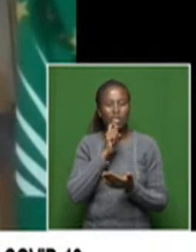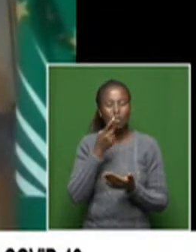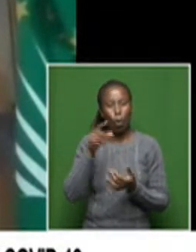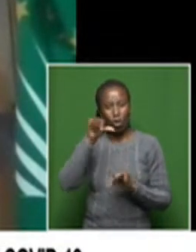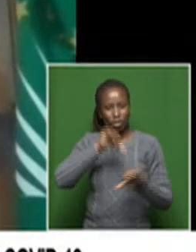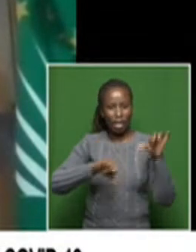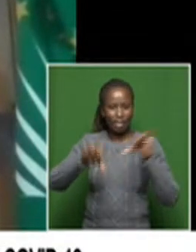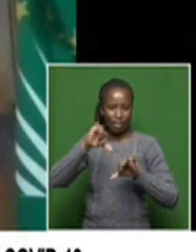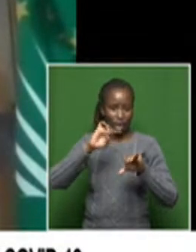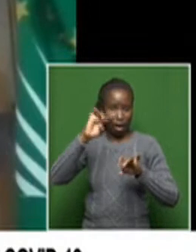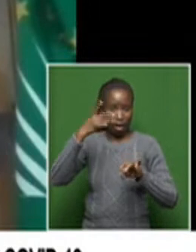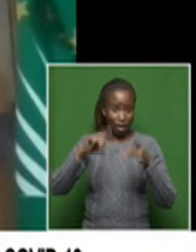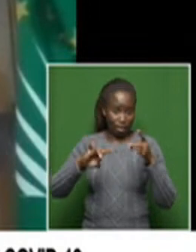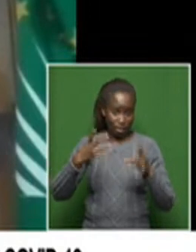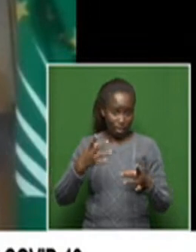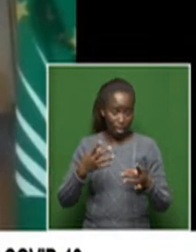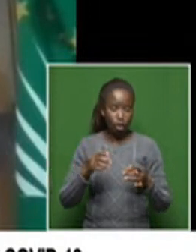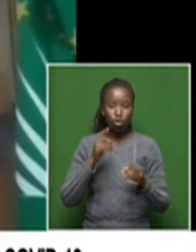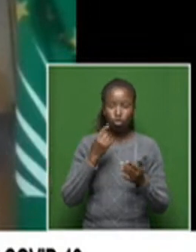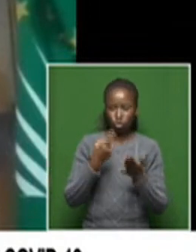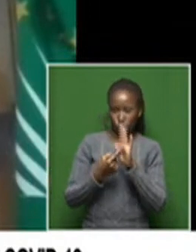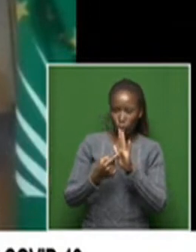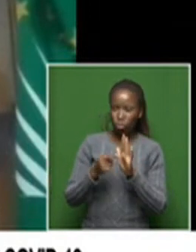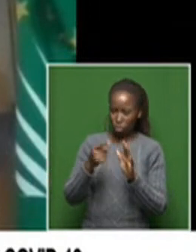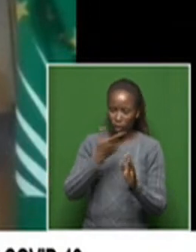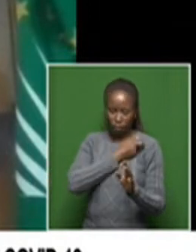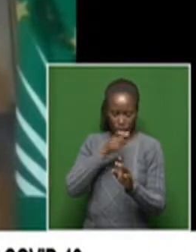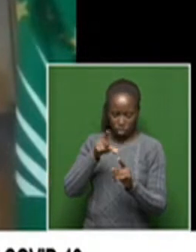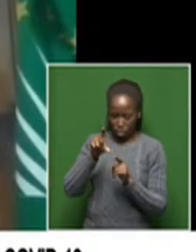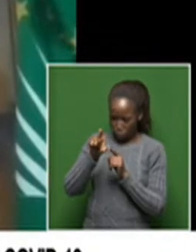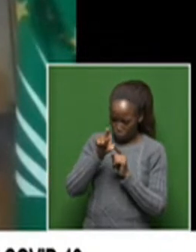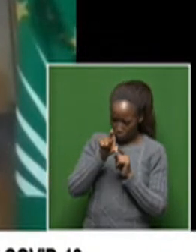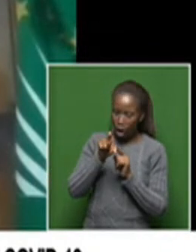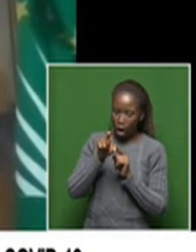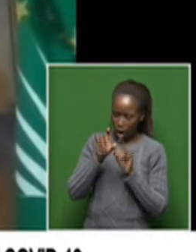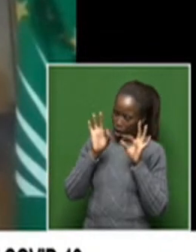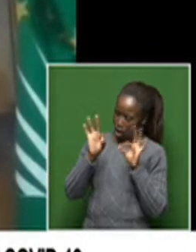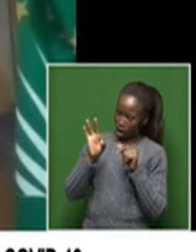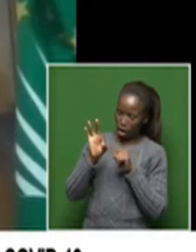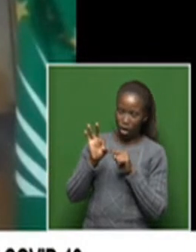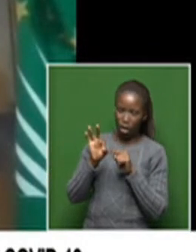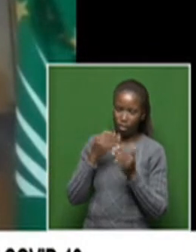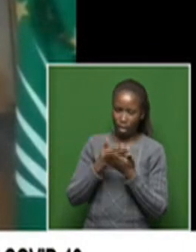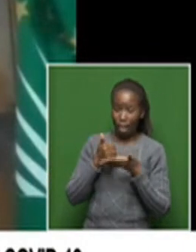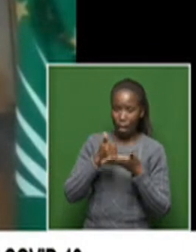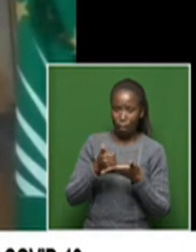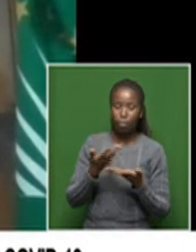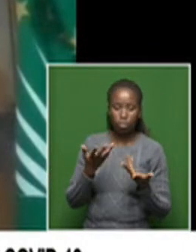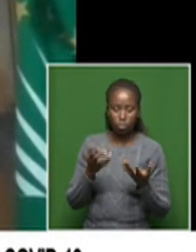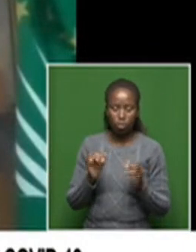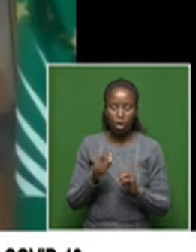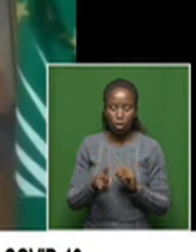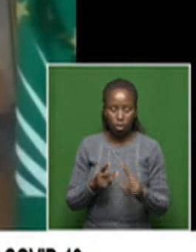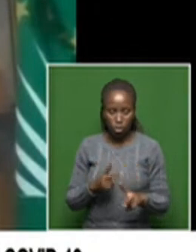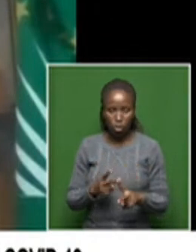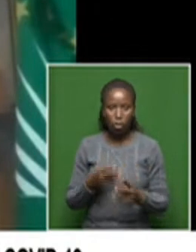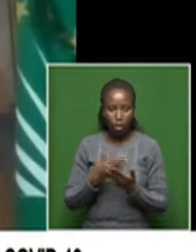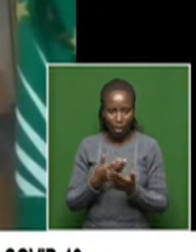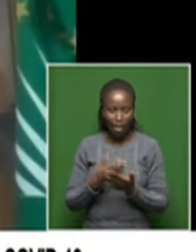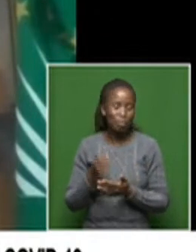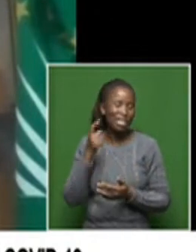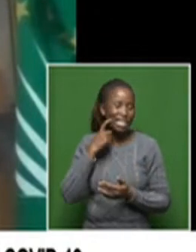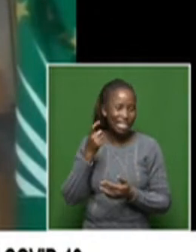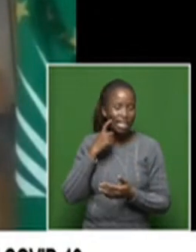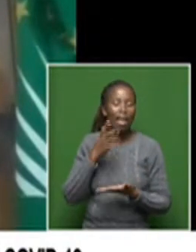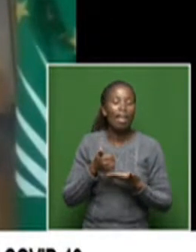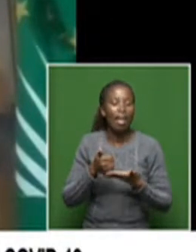analysis of the efficacy of the vaccine and it being able to respond. But also for us, it has to be able to respond